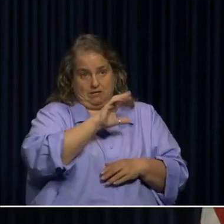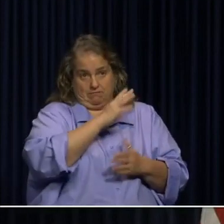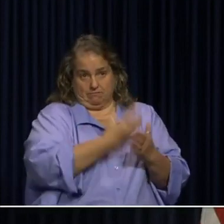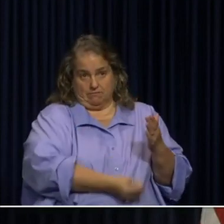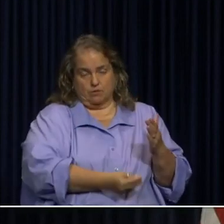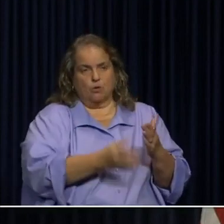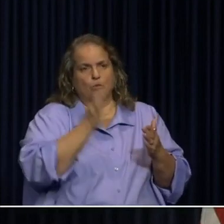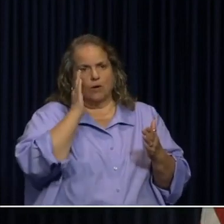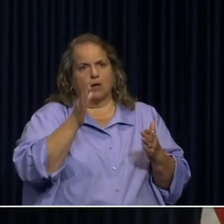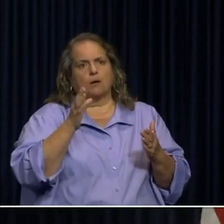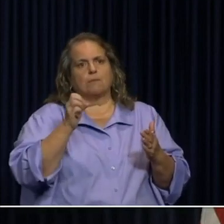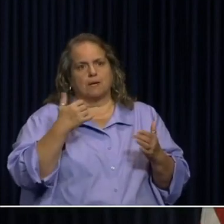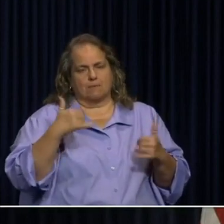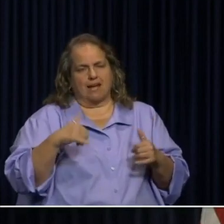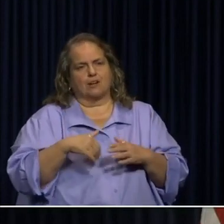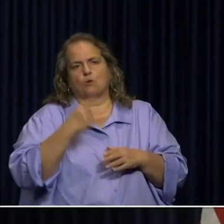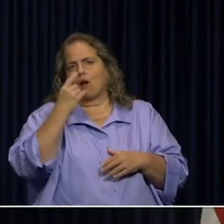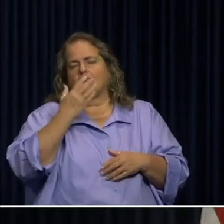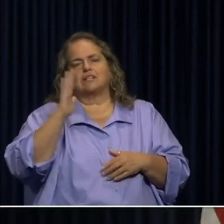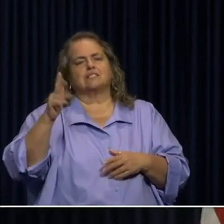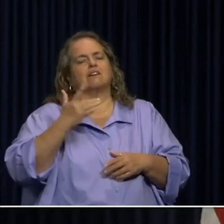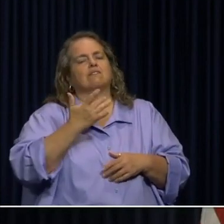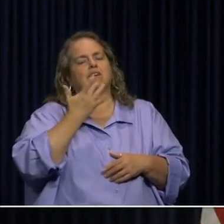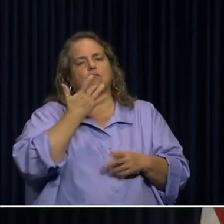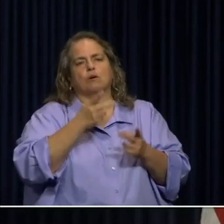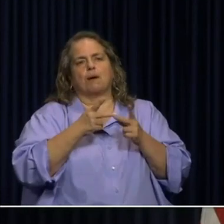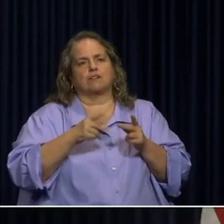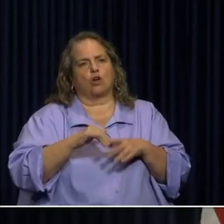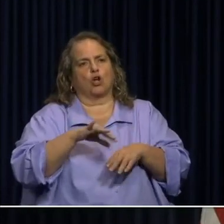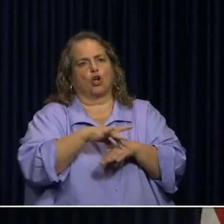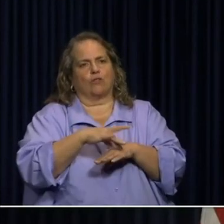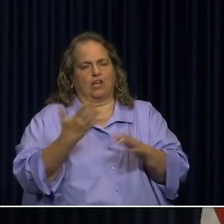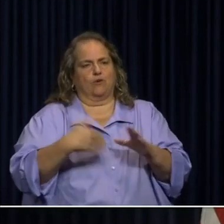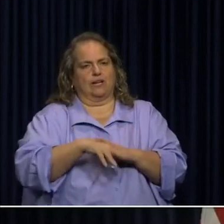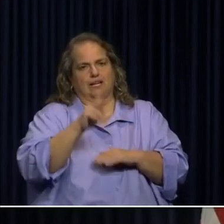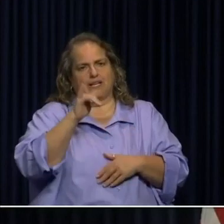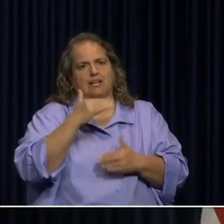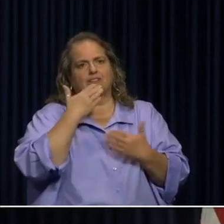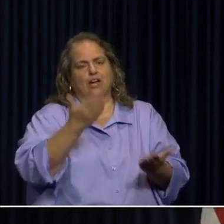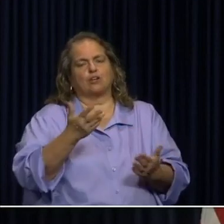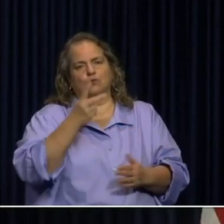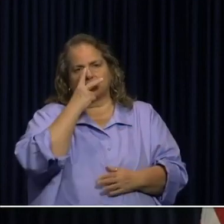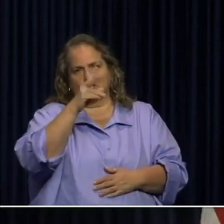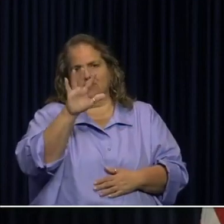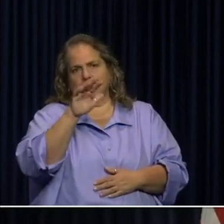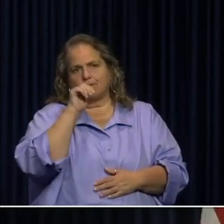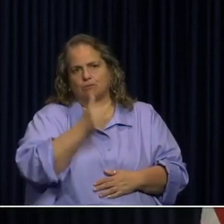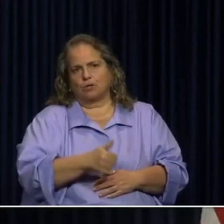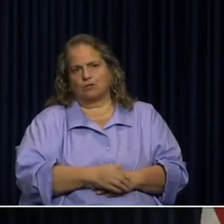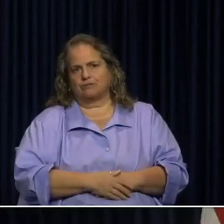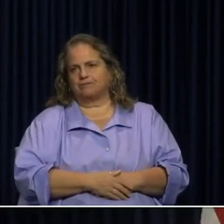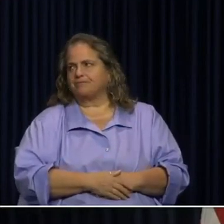be playing in one of his favorite places on earth, Kentucky. Thank y'all. See you at 5.